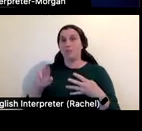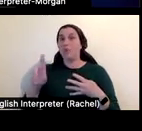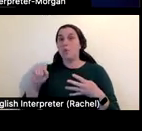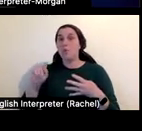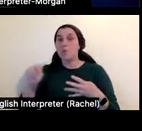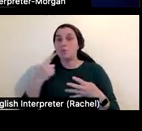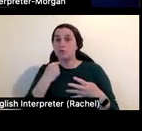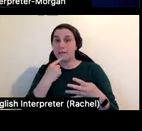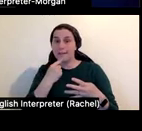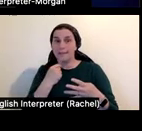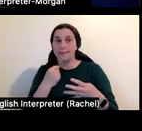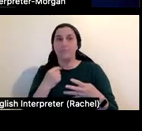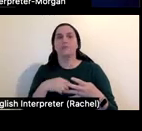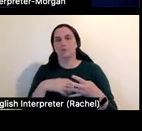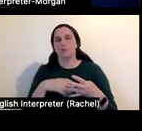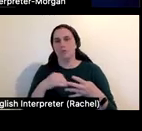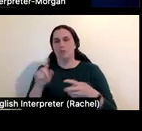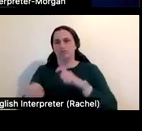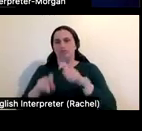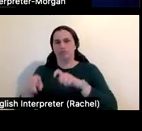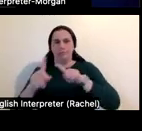Yeah, lila is purple. So,